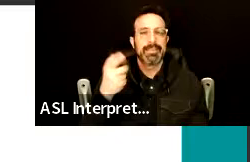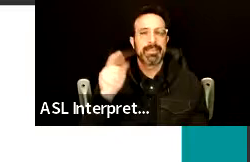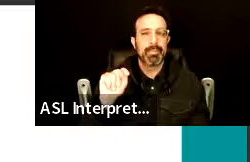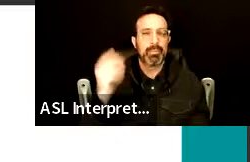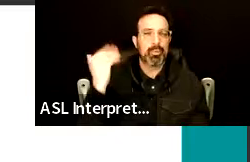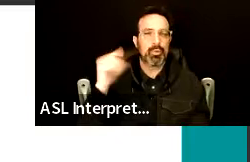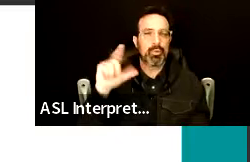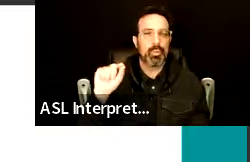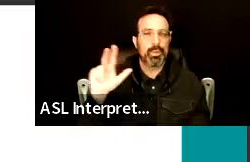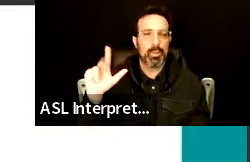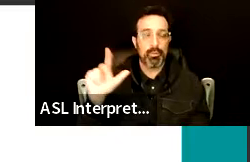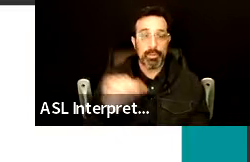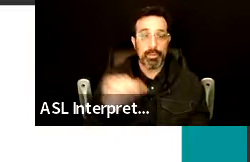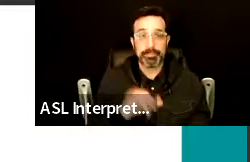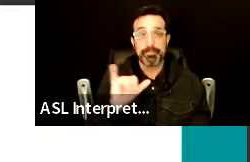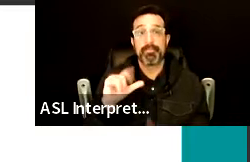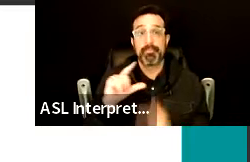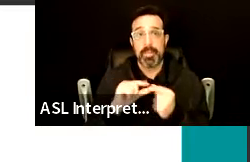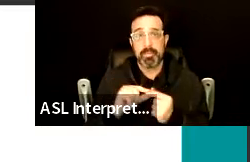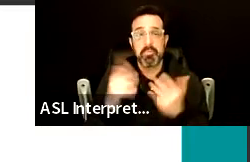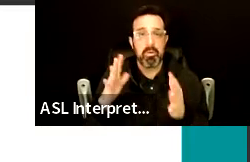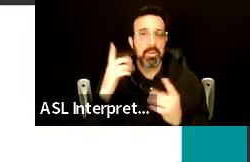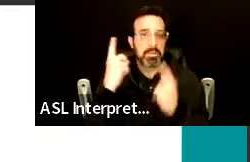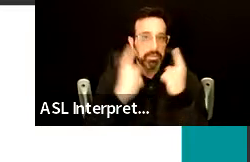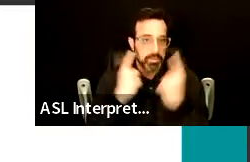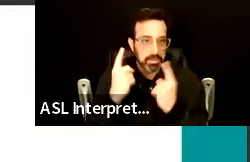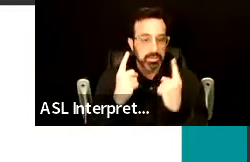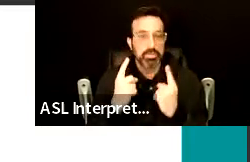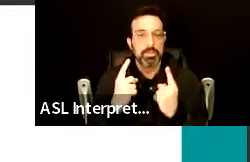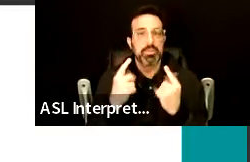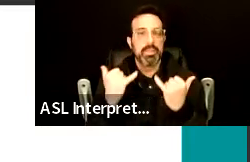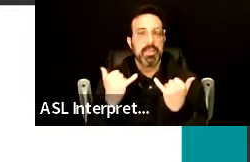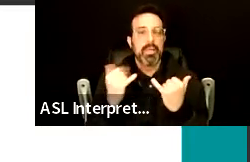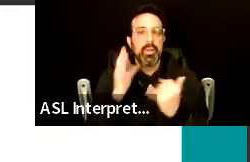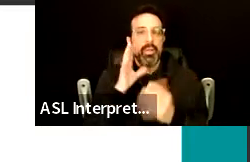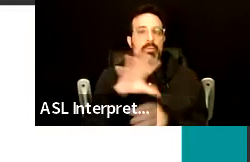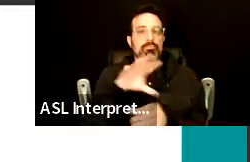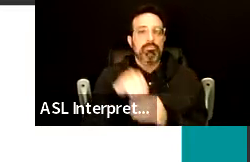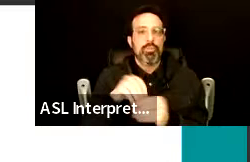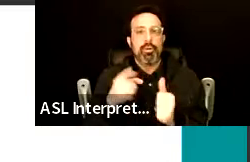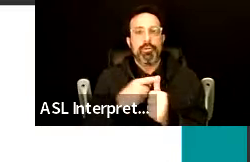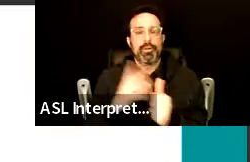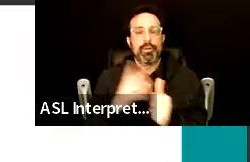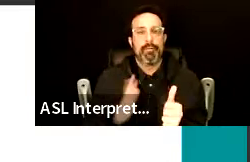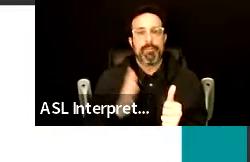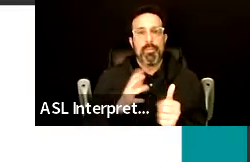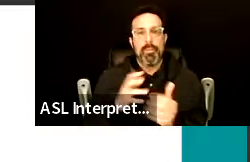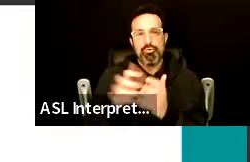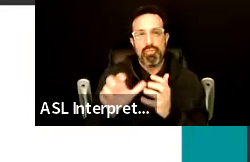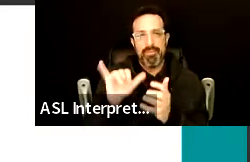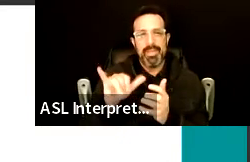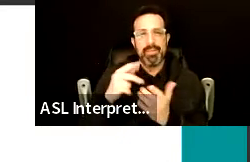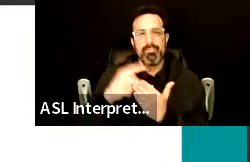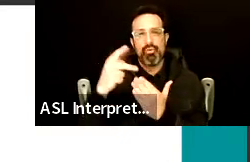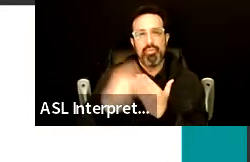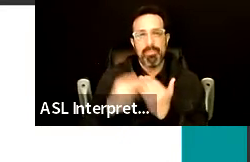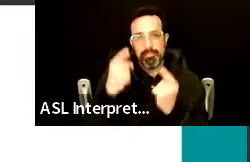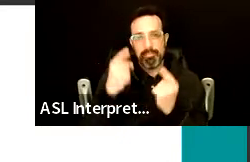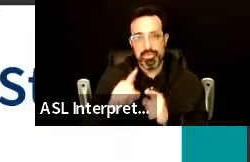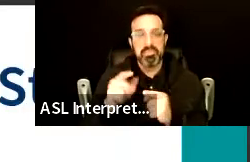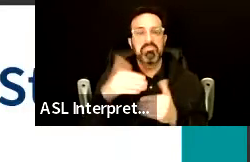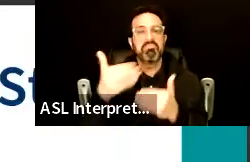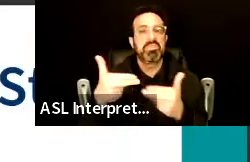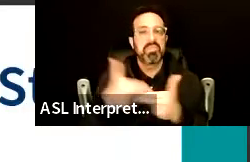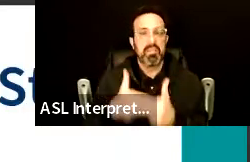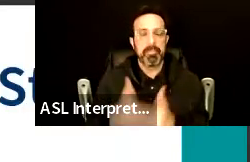2023. Those comments have been considered and are being rolled into our first formal draft of the programmatic agreement. Slide,